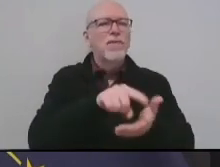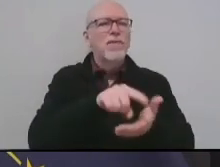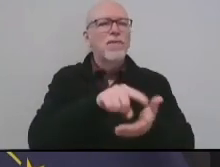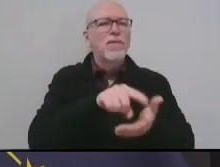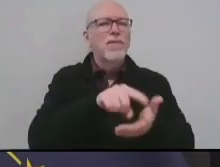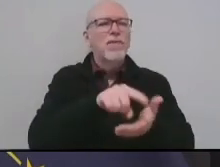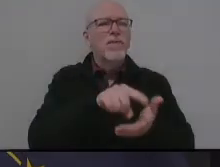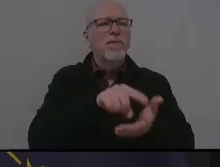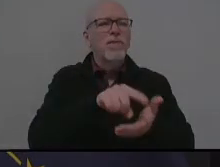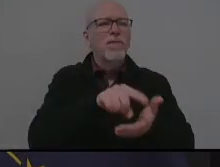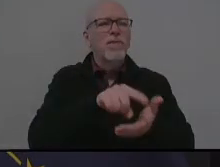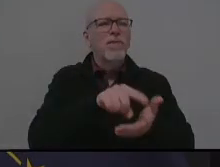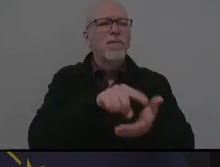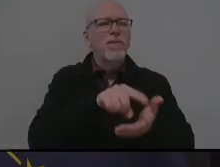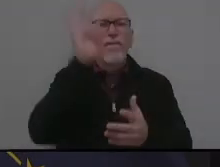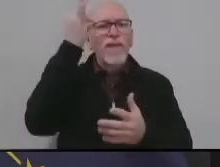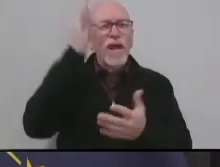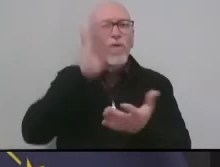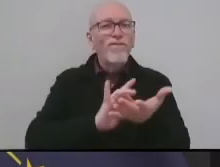those.